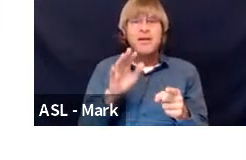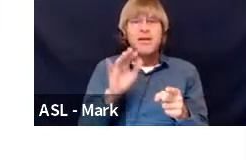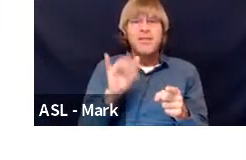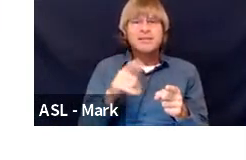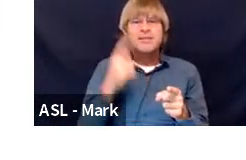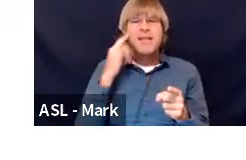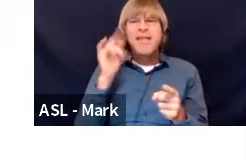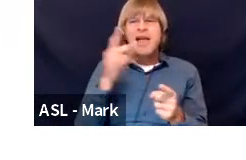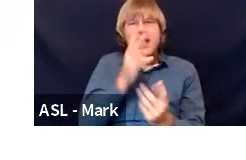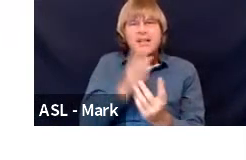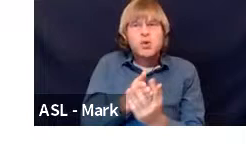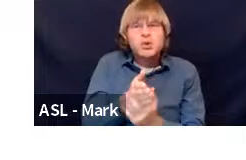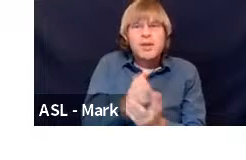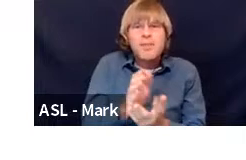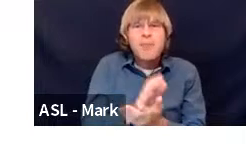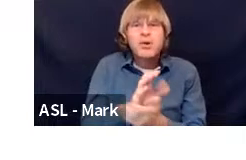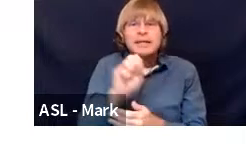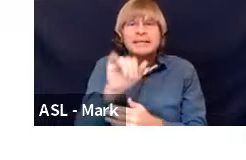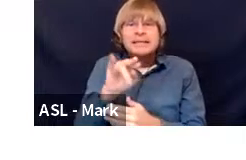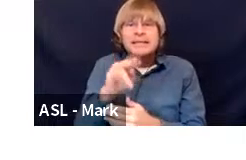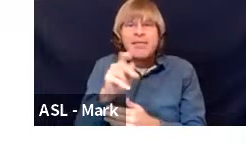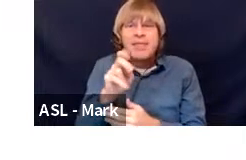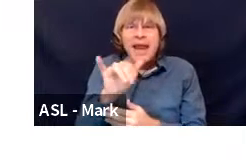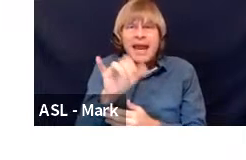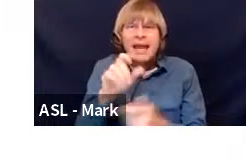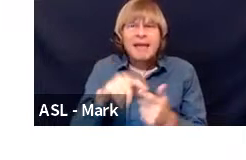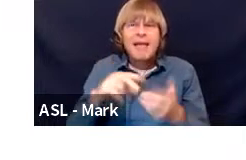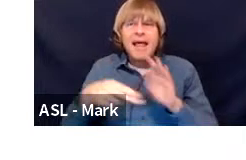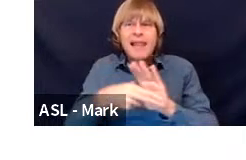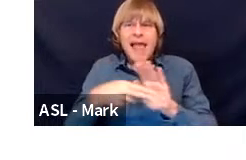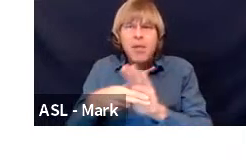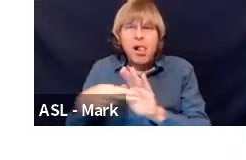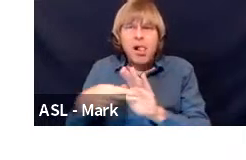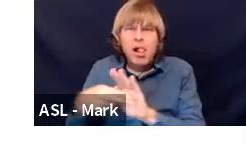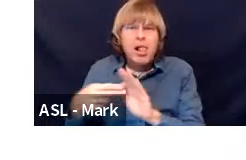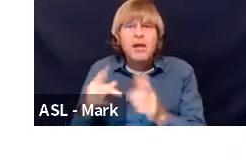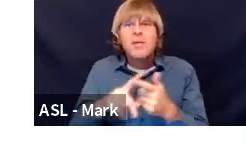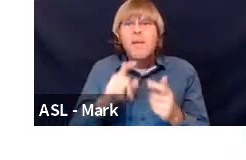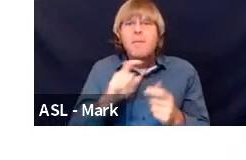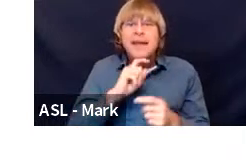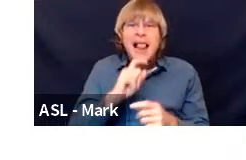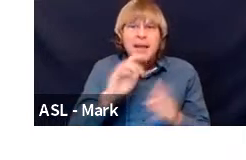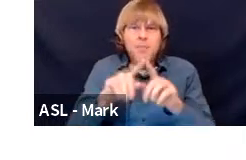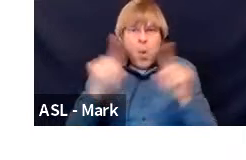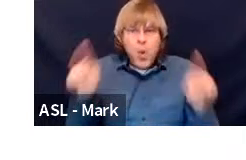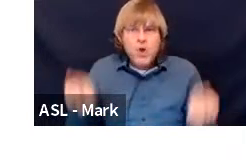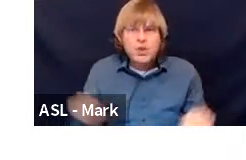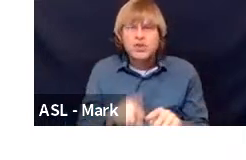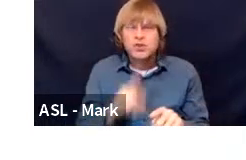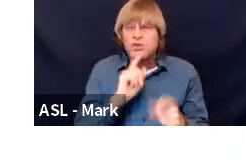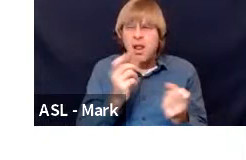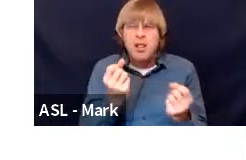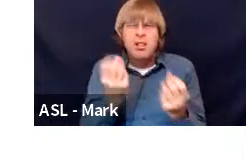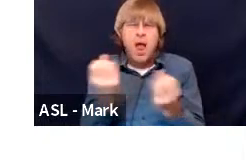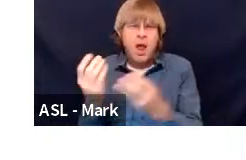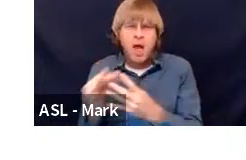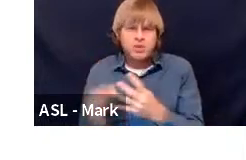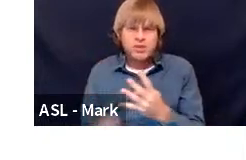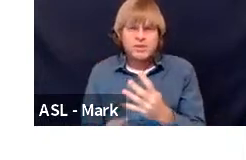of translucent, synthetics, labels, some metallic boards. There's really a lot of